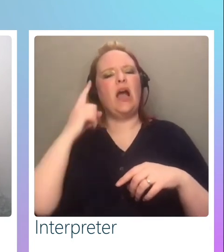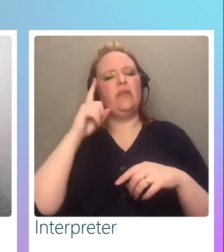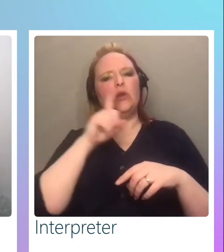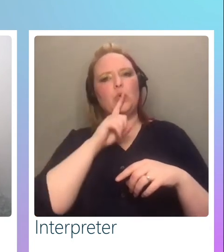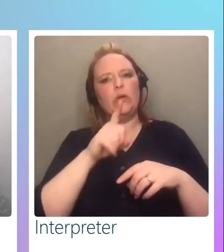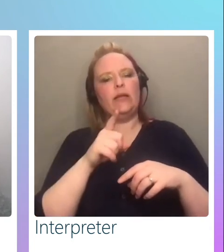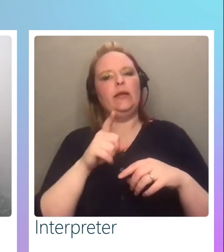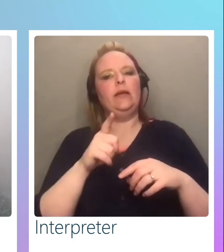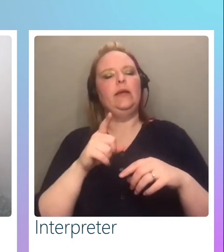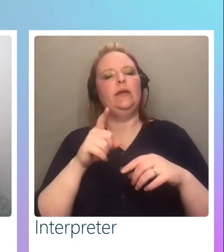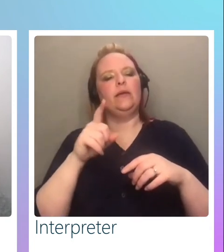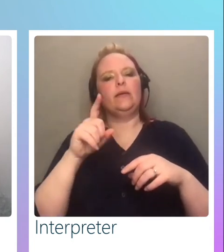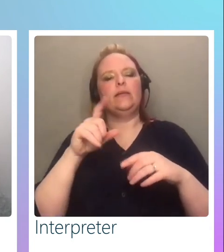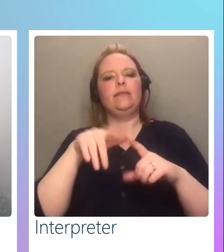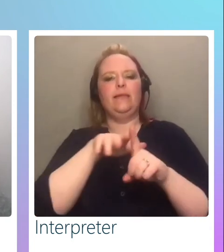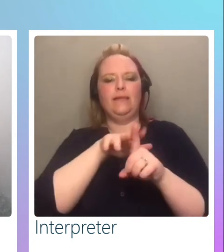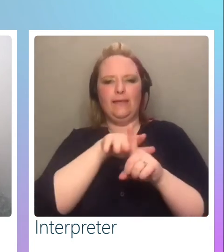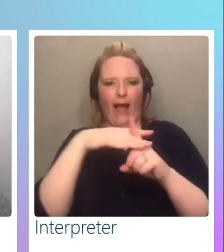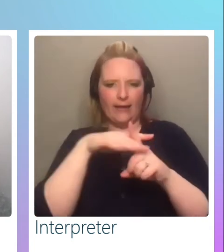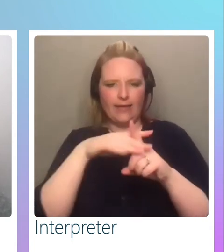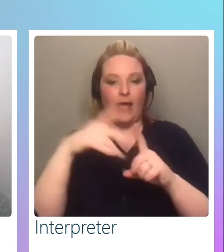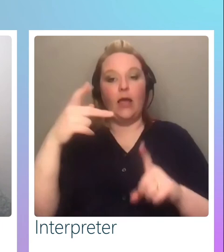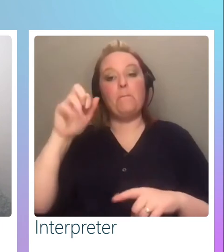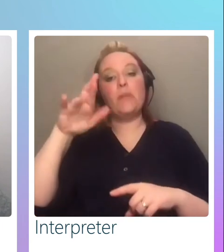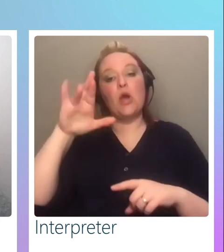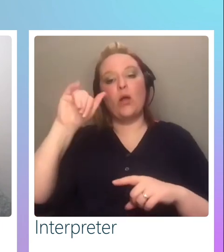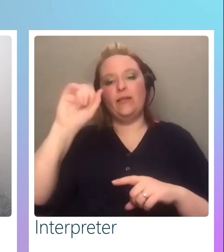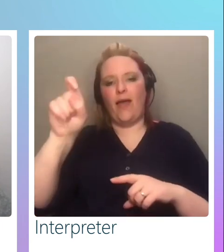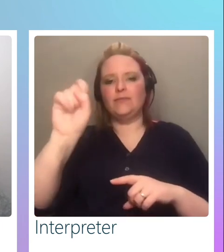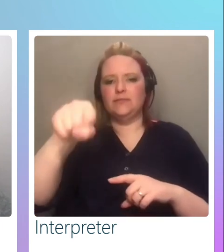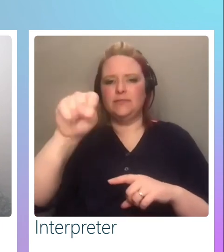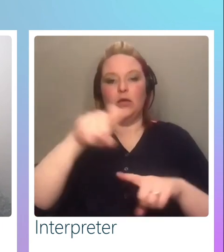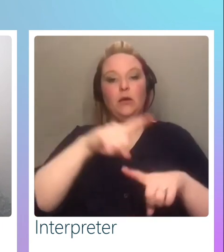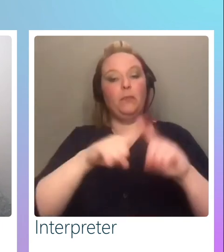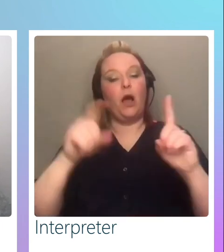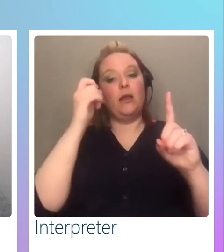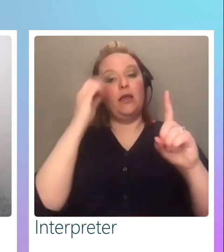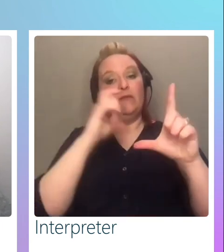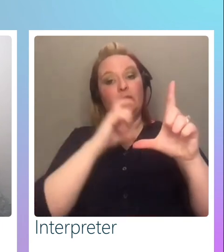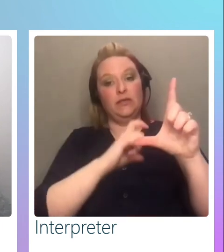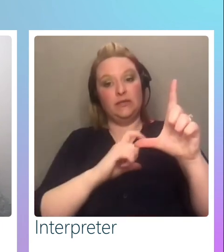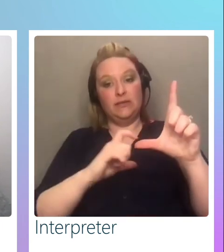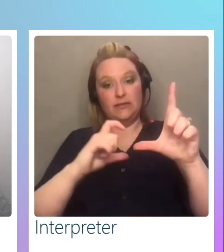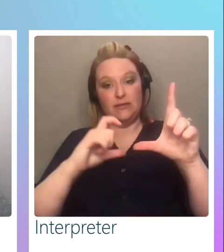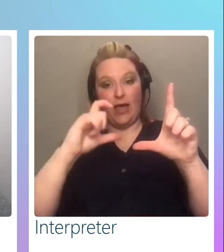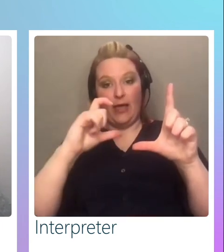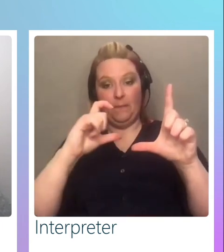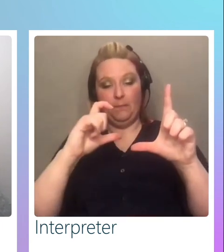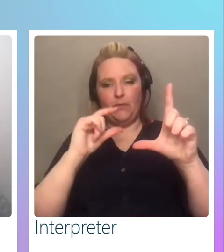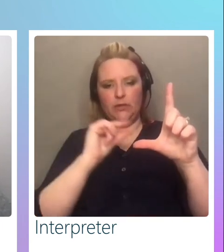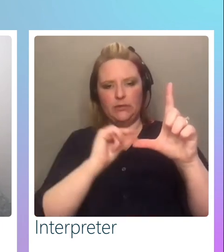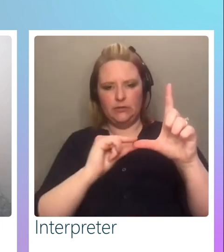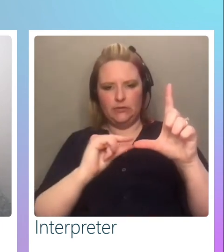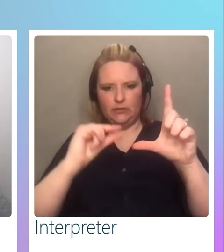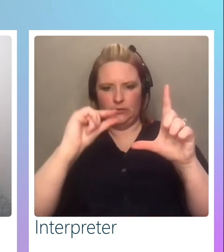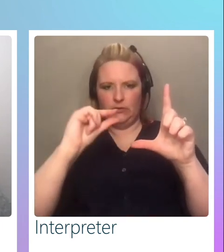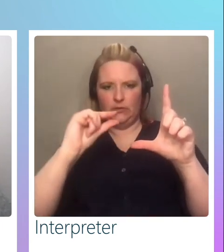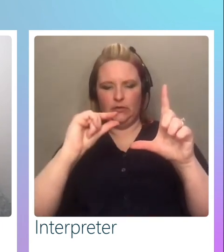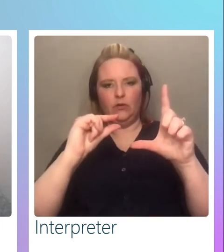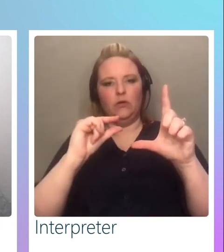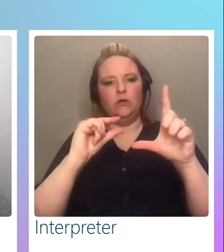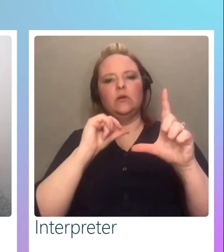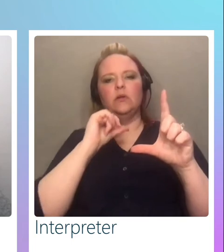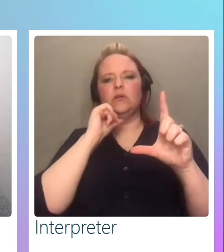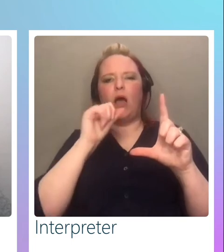a look at the context. I mean, definitely parallax. But if you have those like slide ups that are very tiny and not remotely even